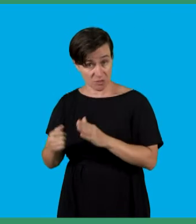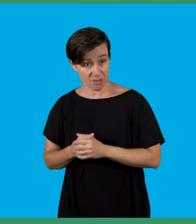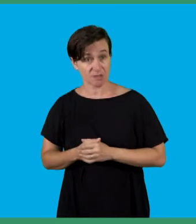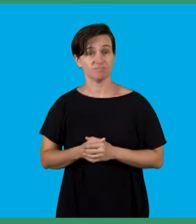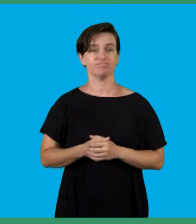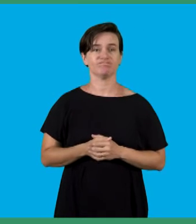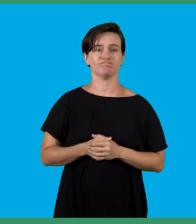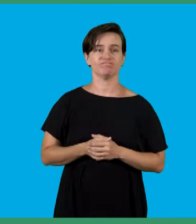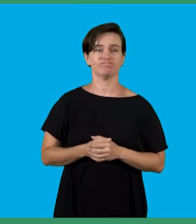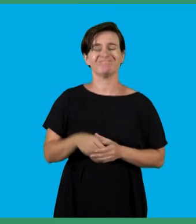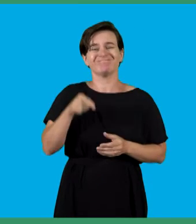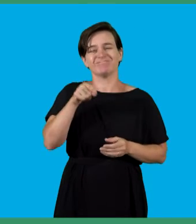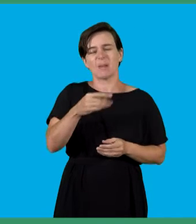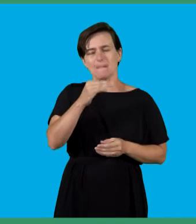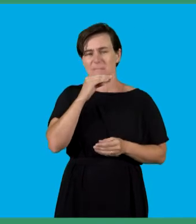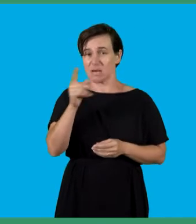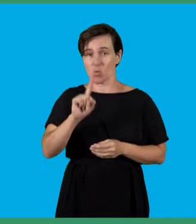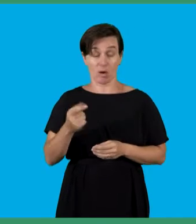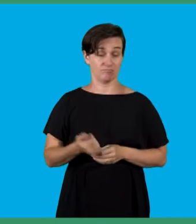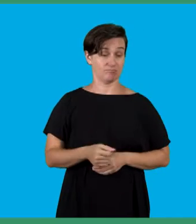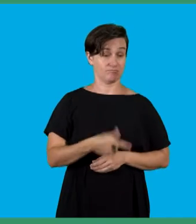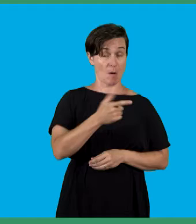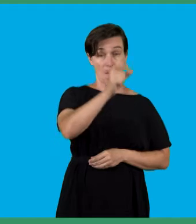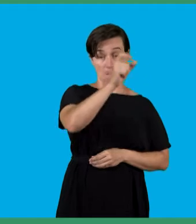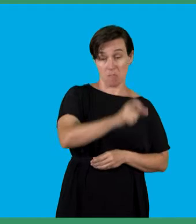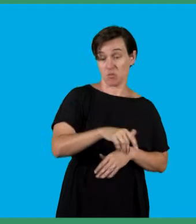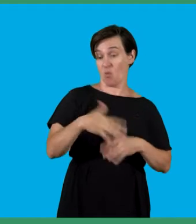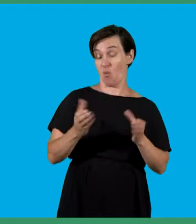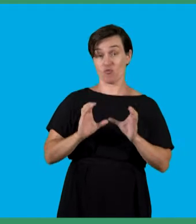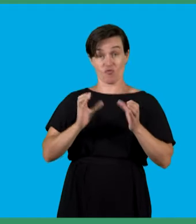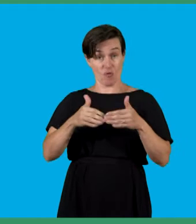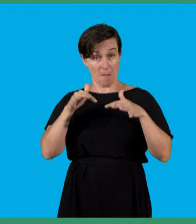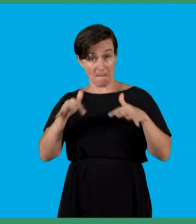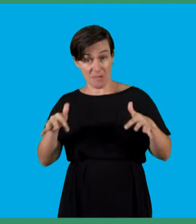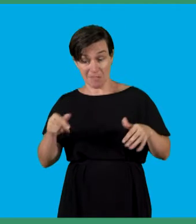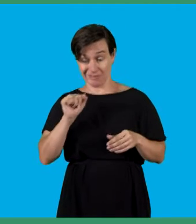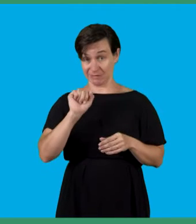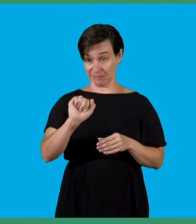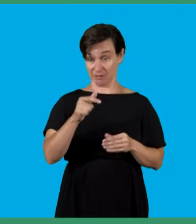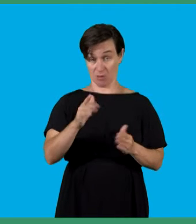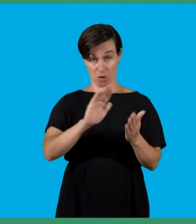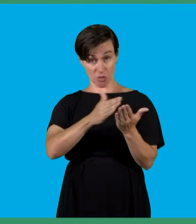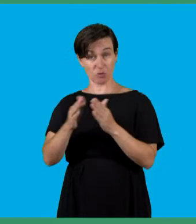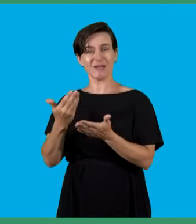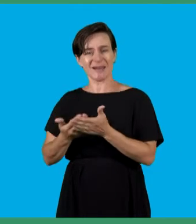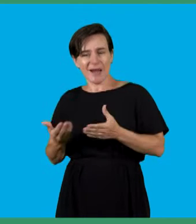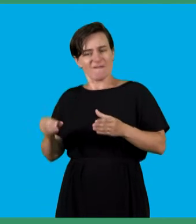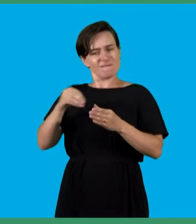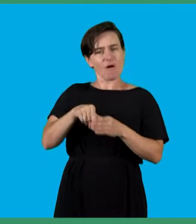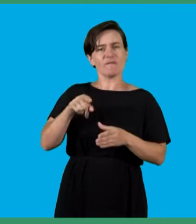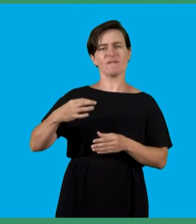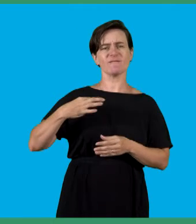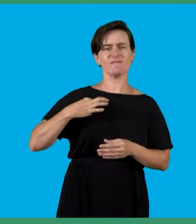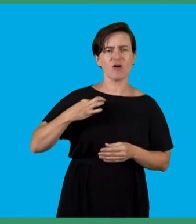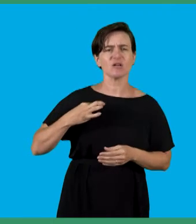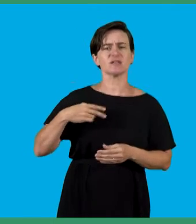community. This is a way in which a person or group of people in a community take part in a